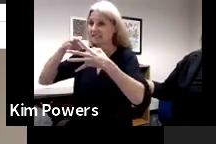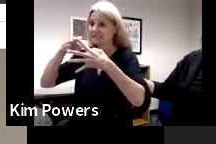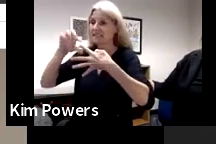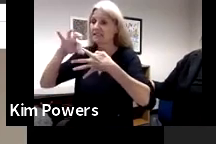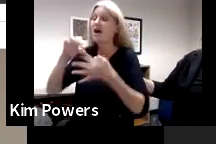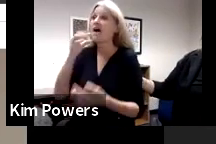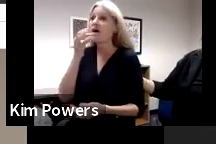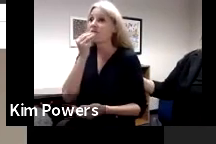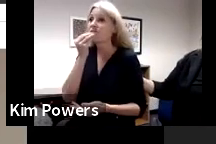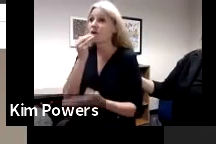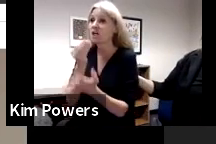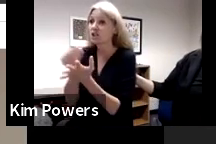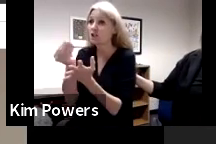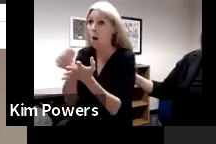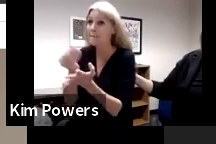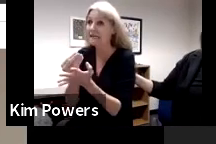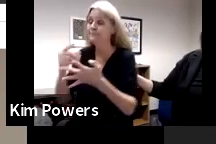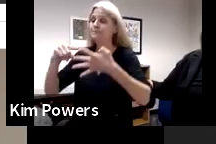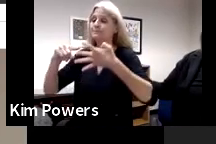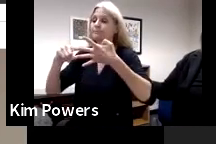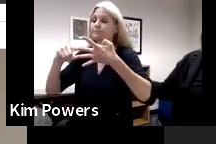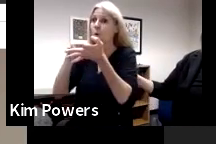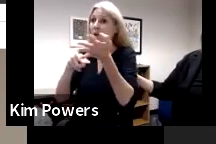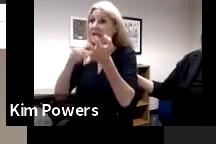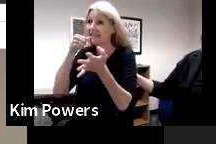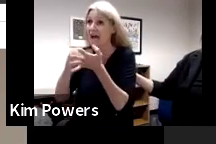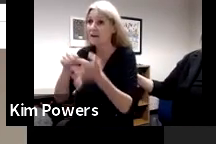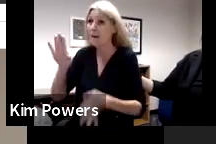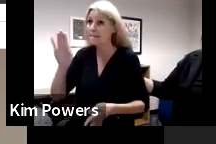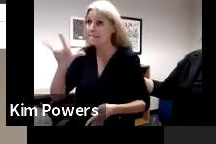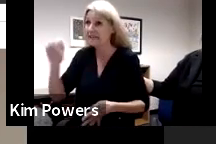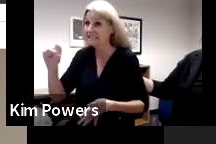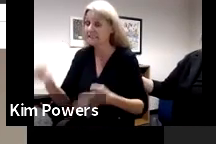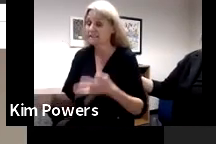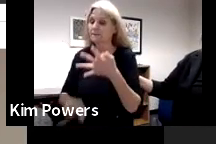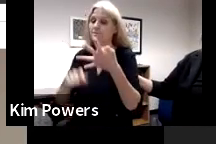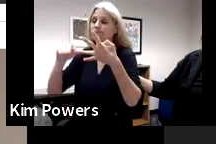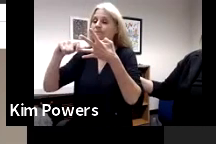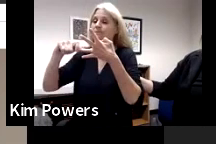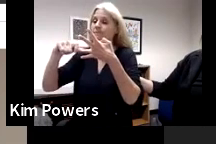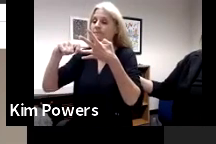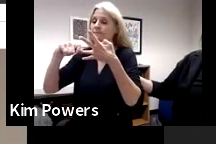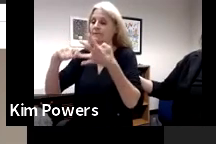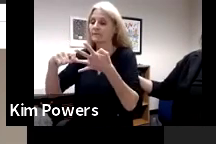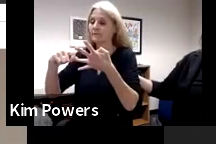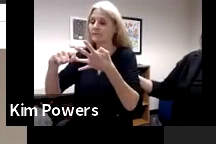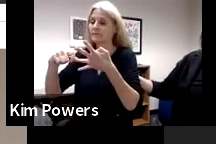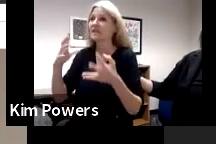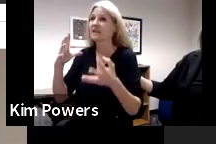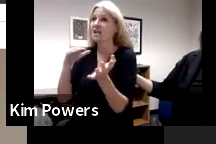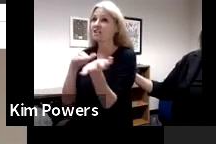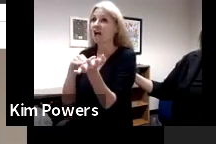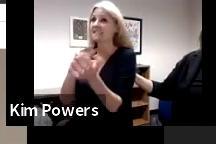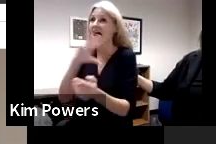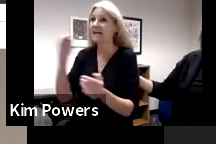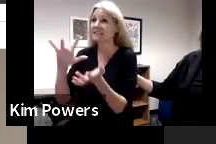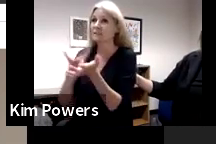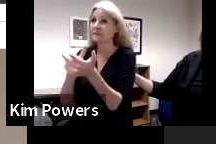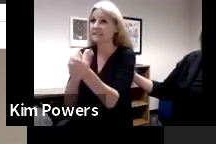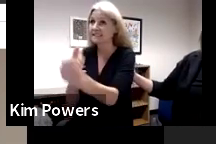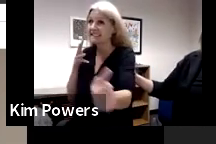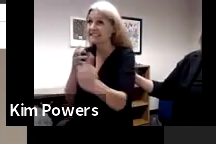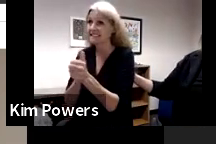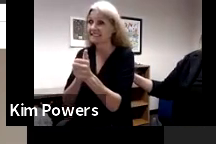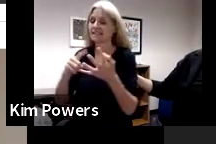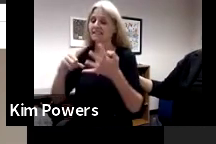deafblind to perform essential, basic daily activities like grocery shopping, reading mail and